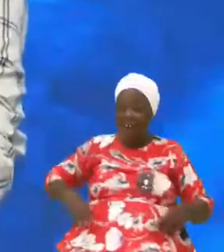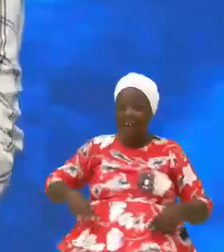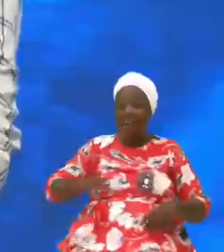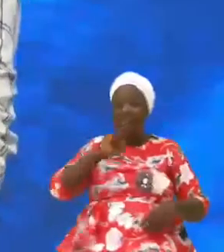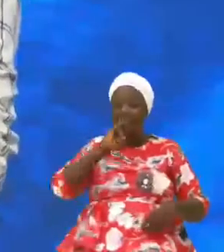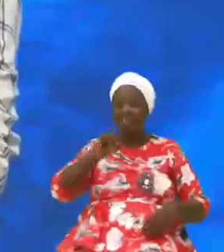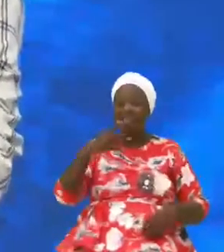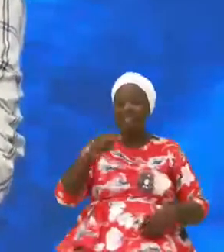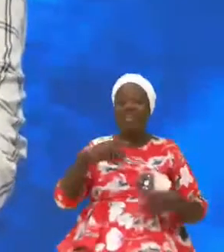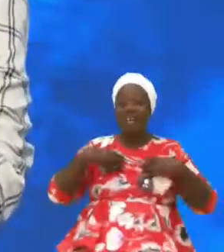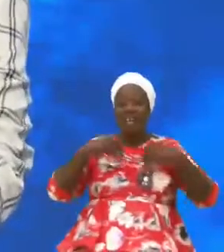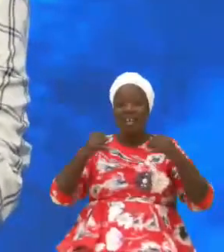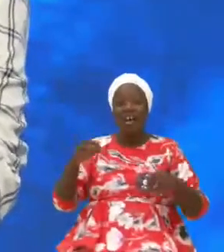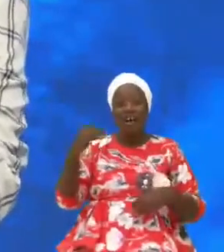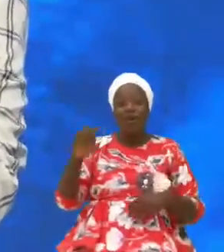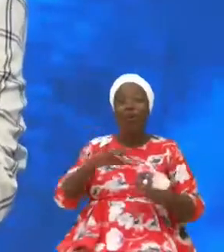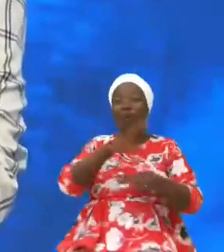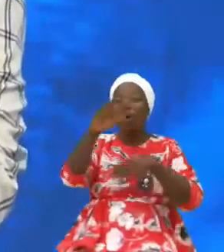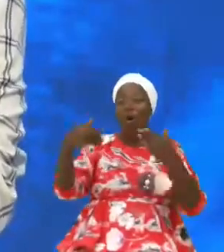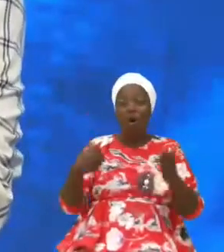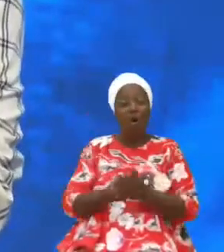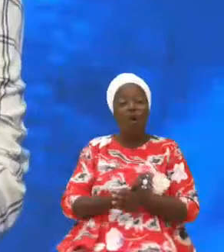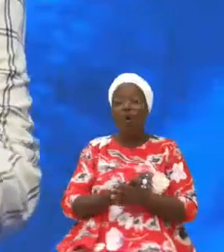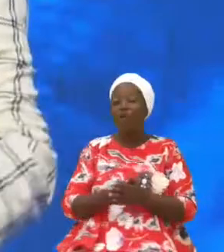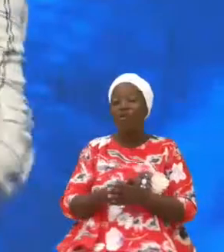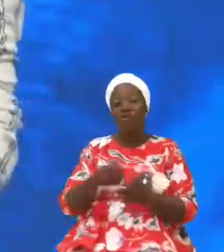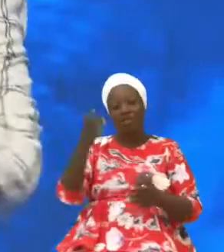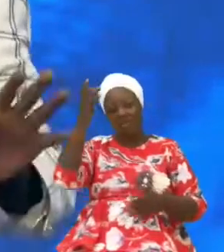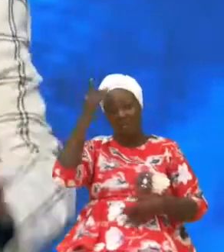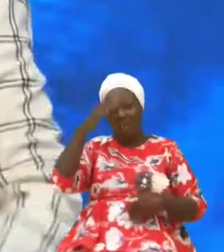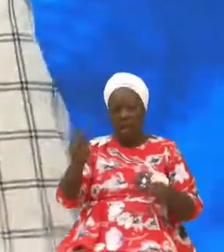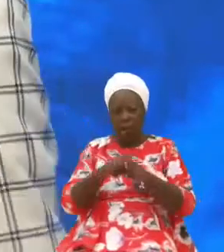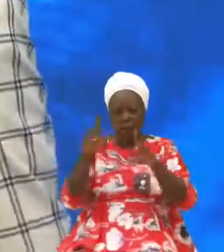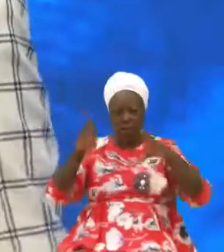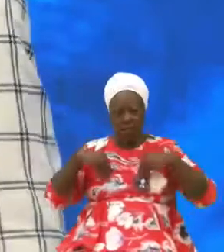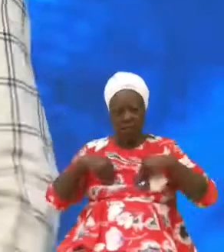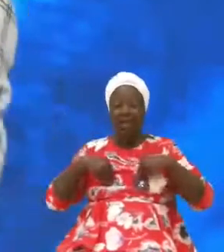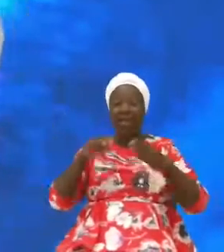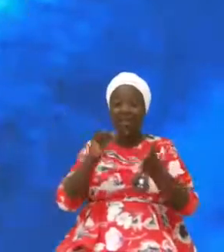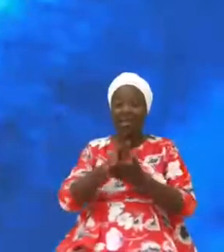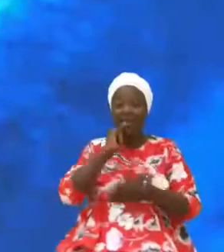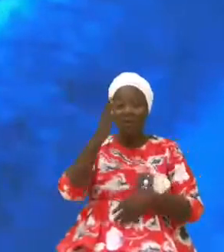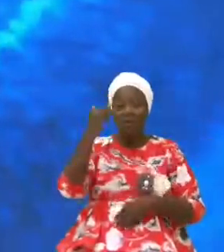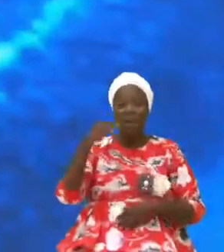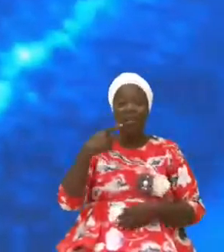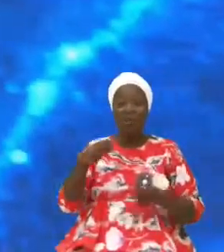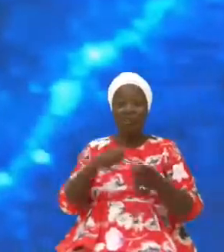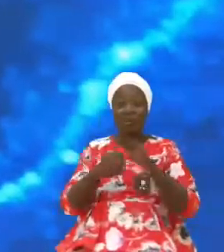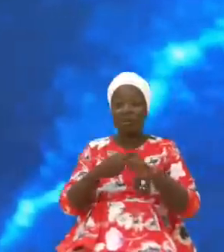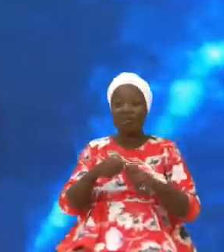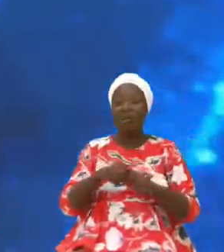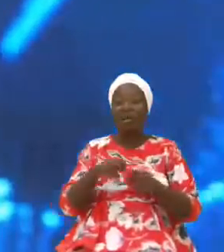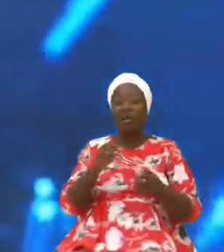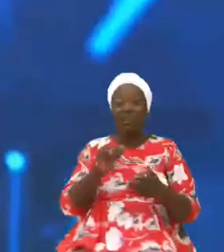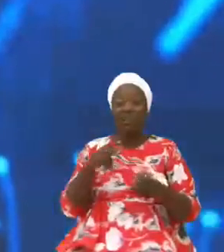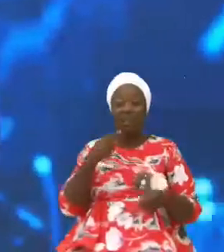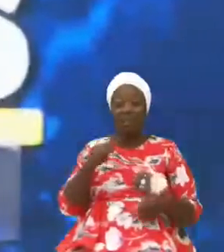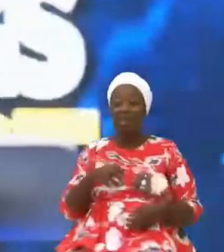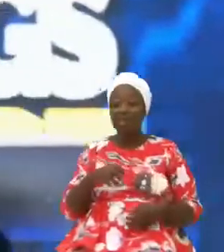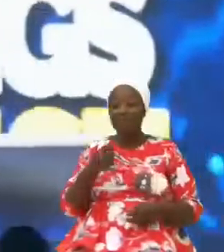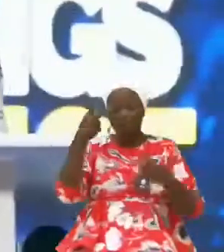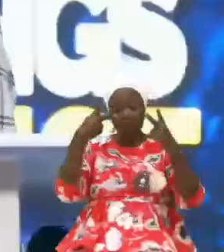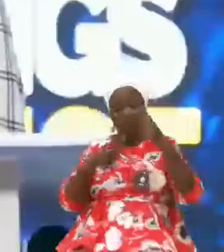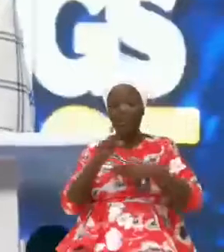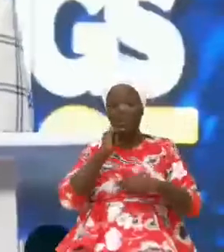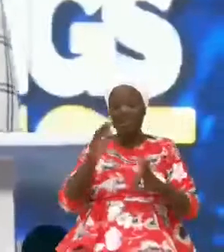say Christ is the healer of every sickness as you accept. That's why the prophet